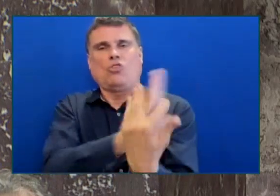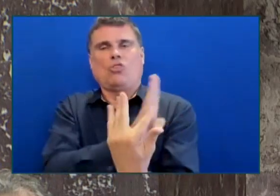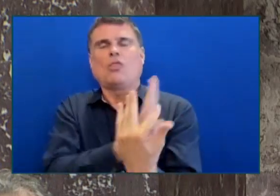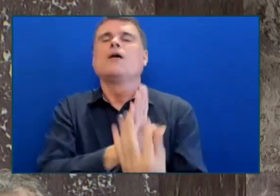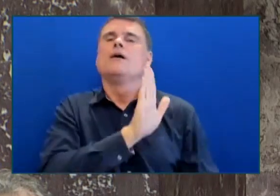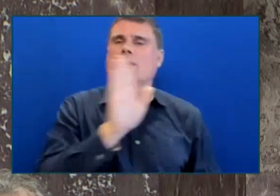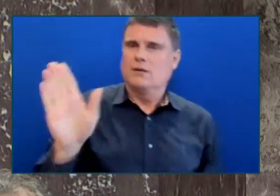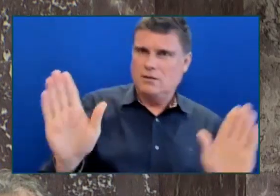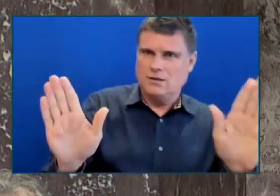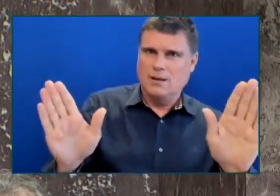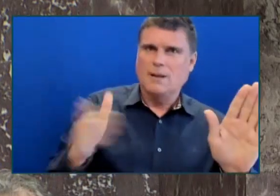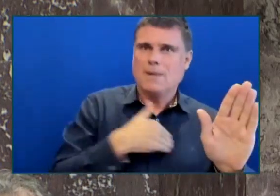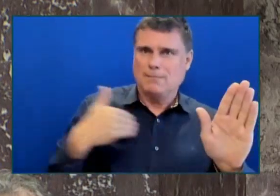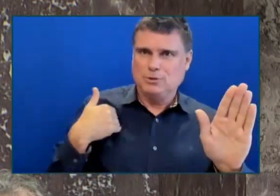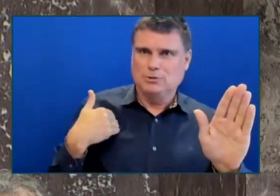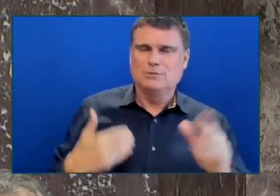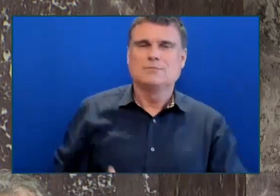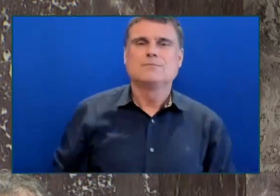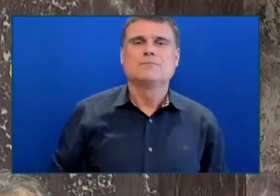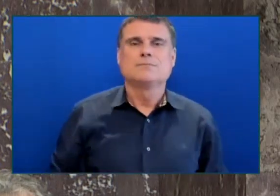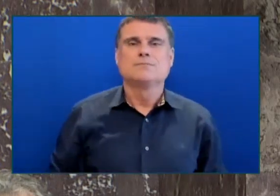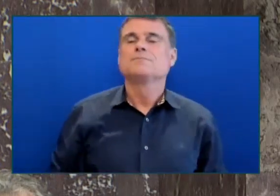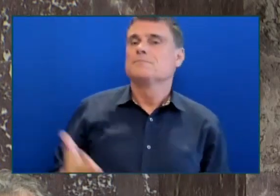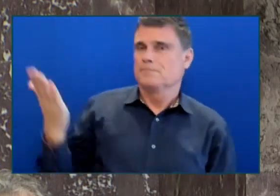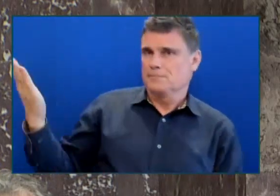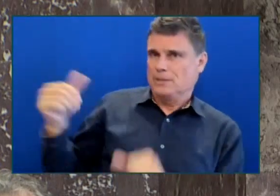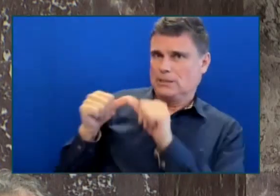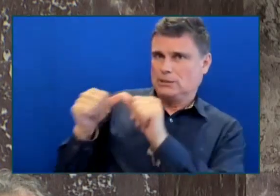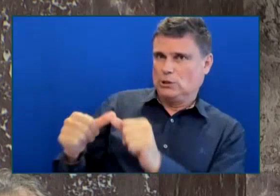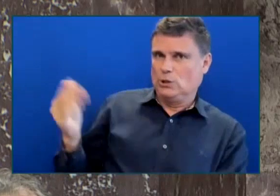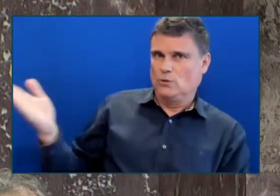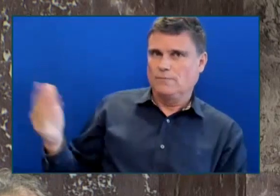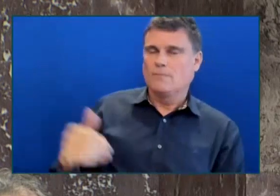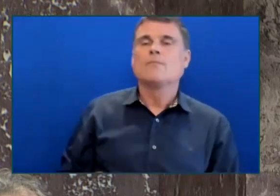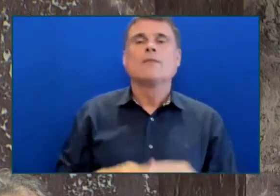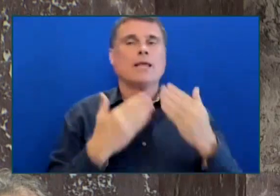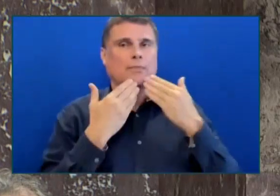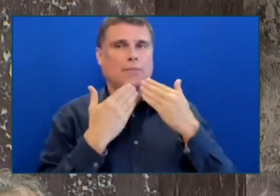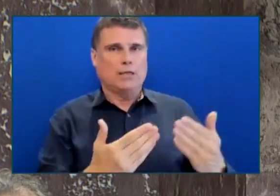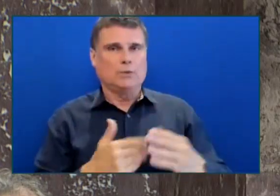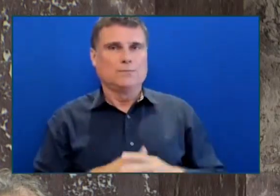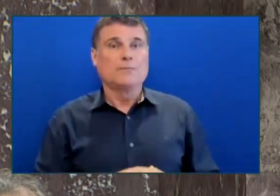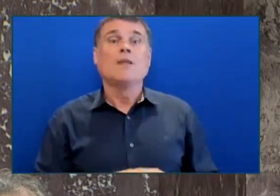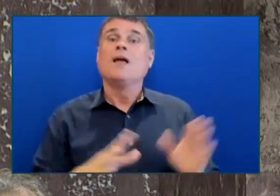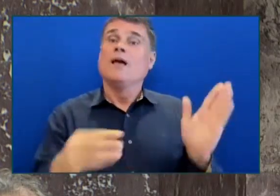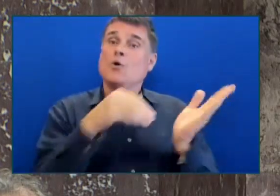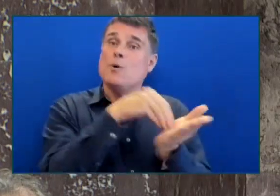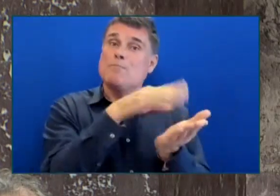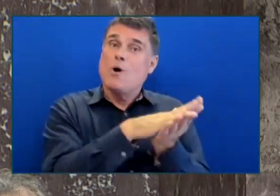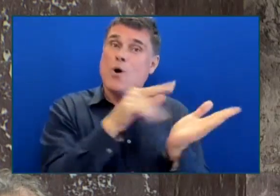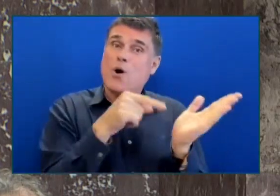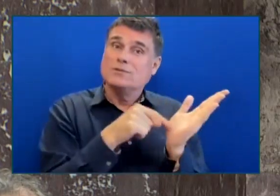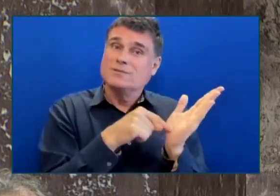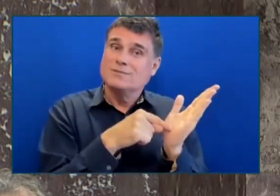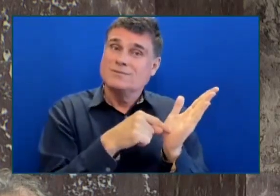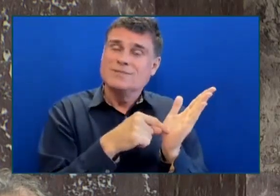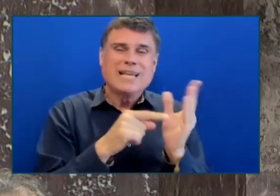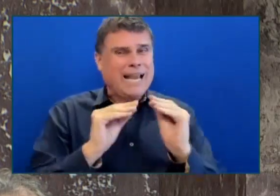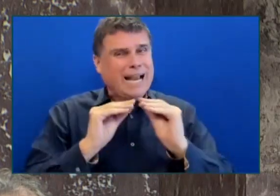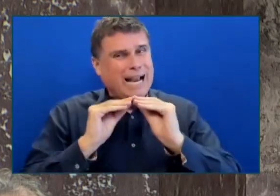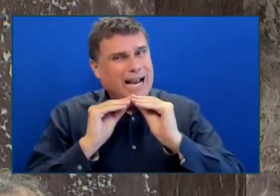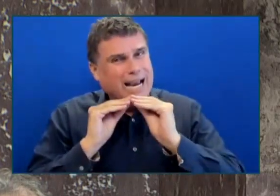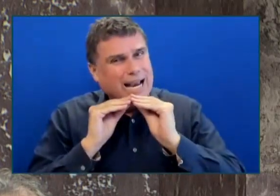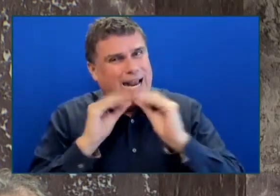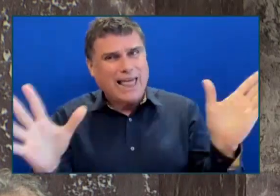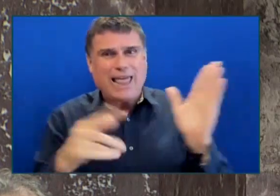please continue. Thank you, Honourable Speaker. The report lays out clearly, Honourable Speaker, that the CEO of BC Housing, the former CEO of BC